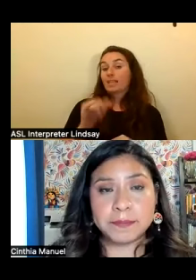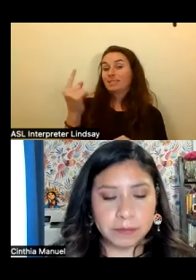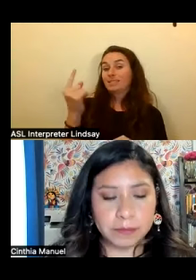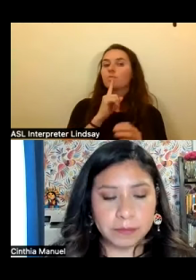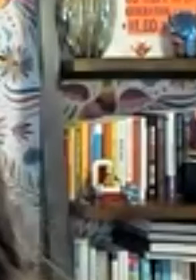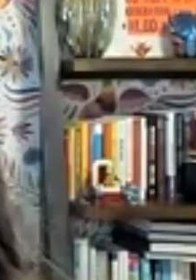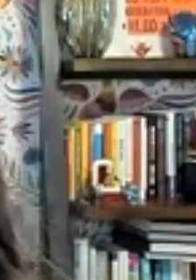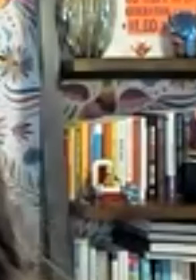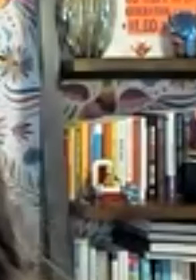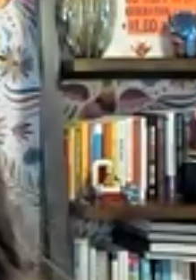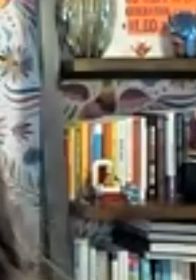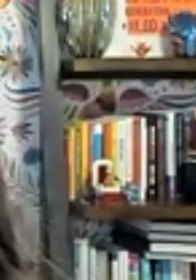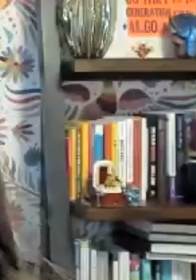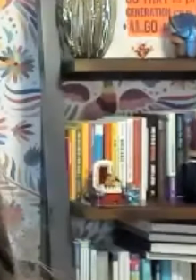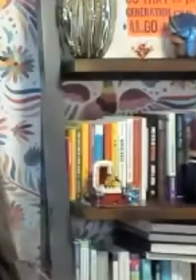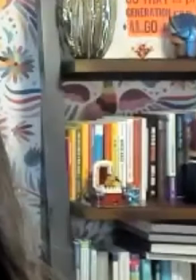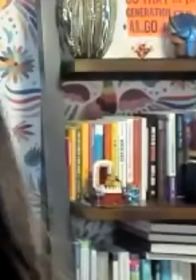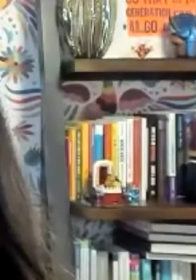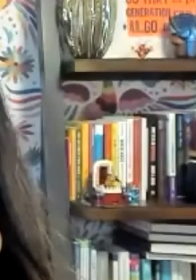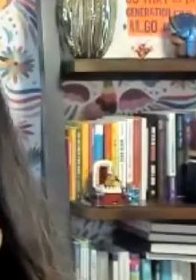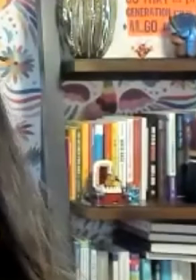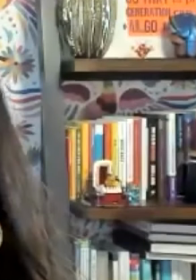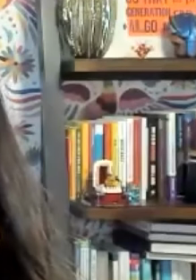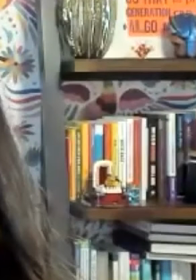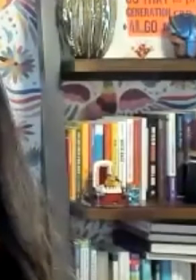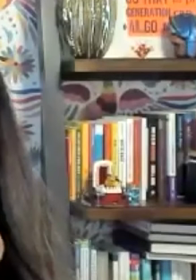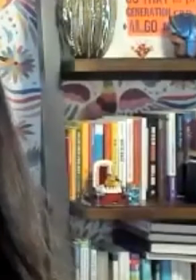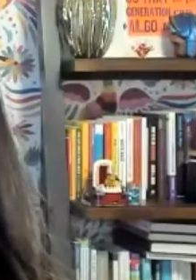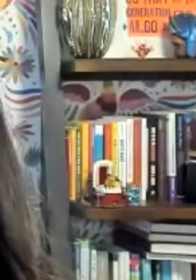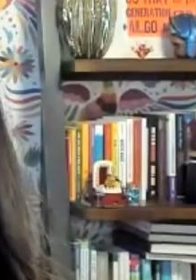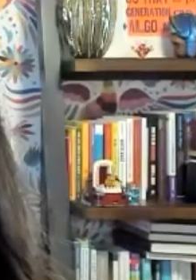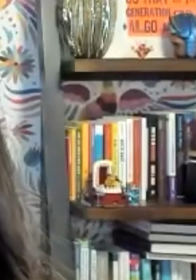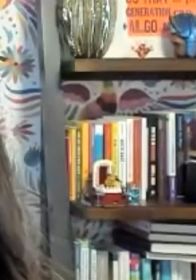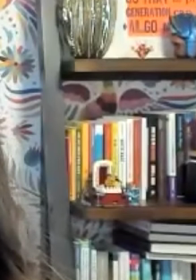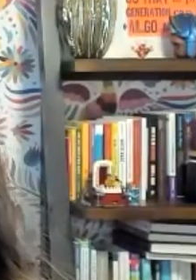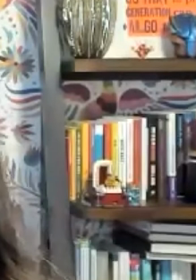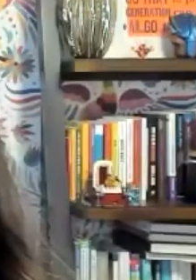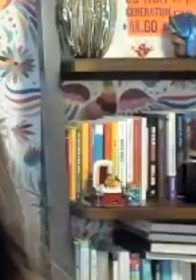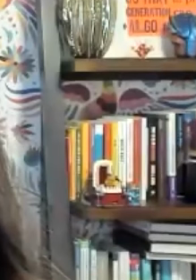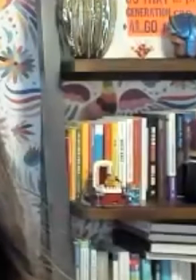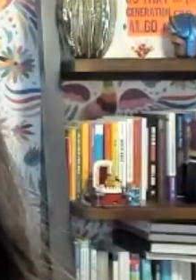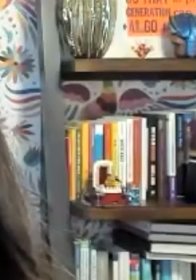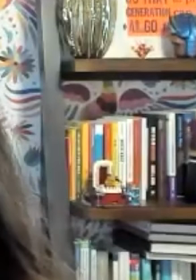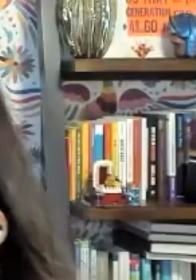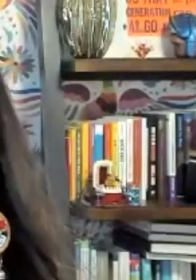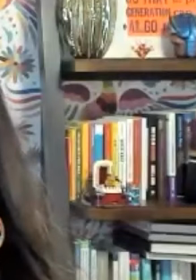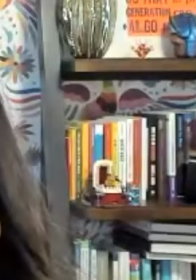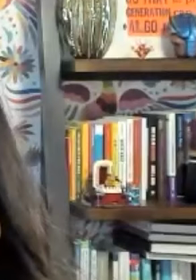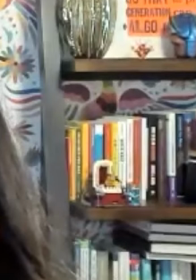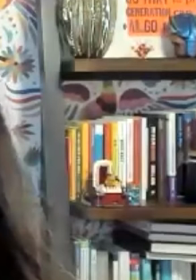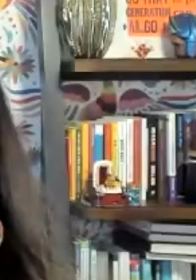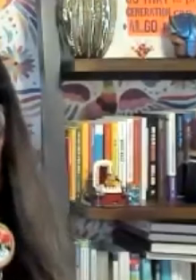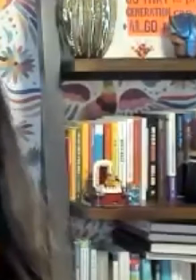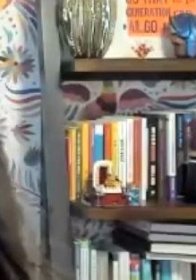pandemic. And also the lack of personal computers, right? A lot of, especially individuals in the